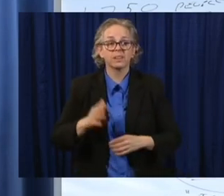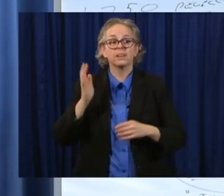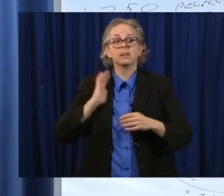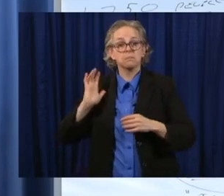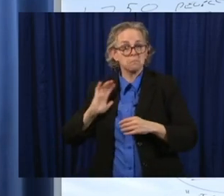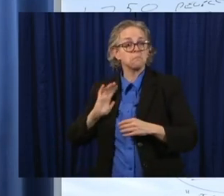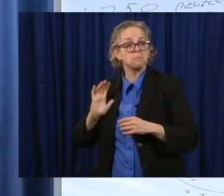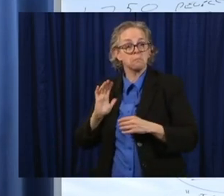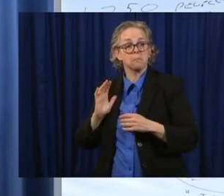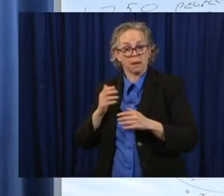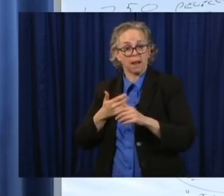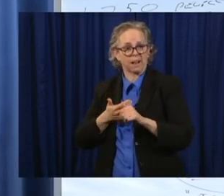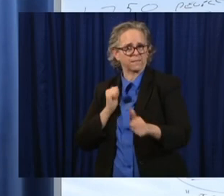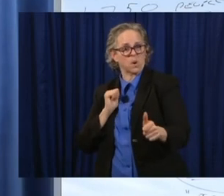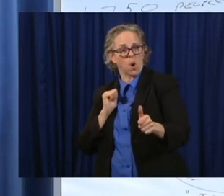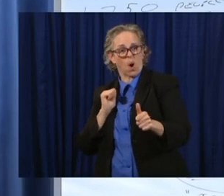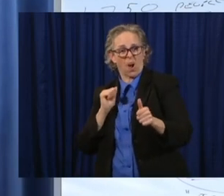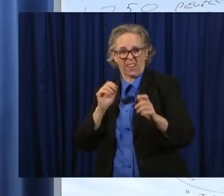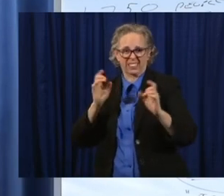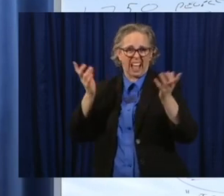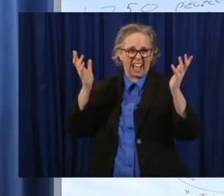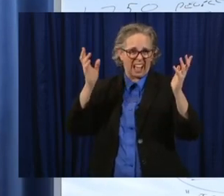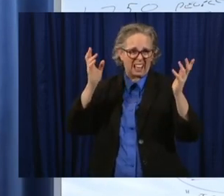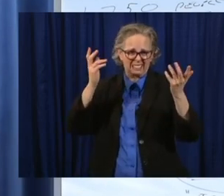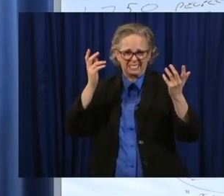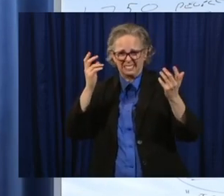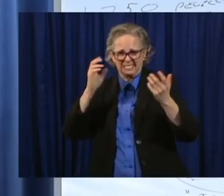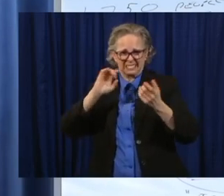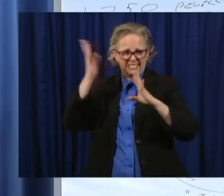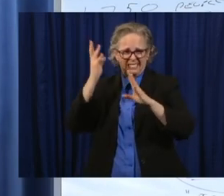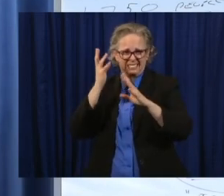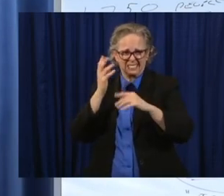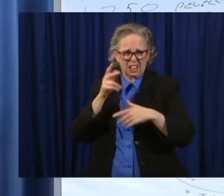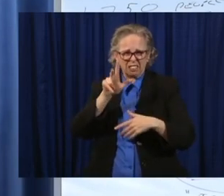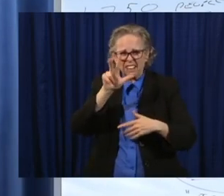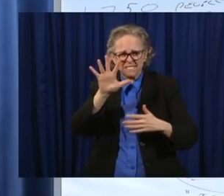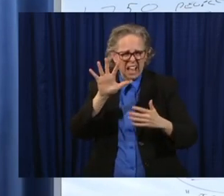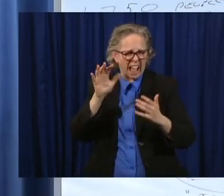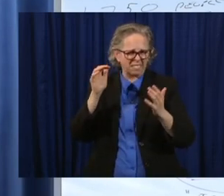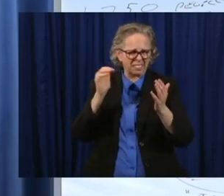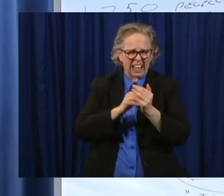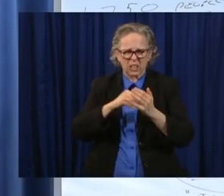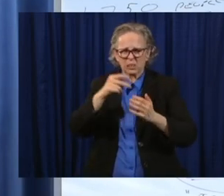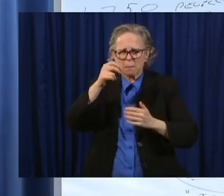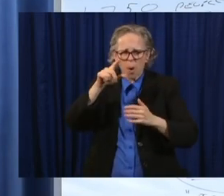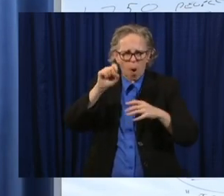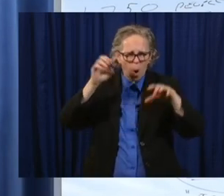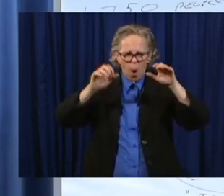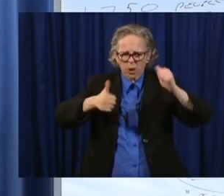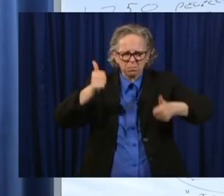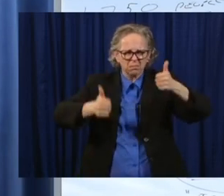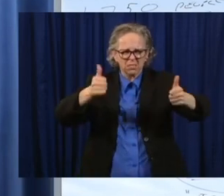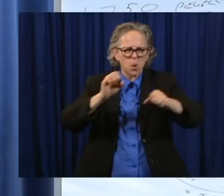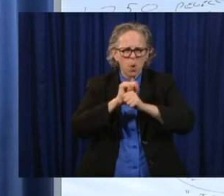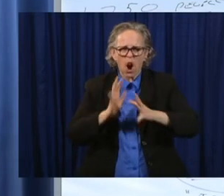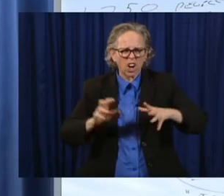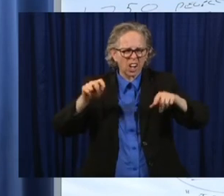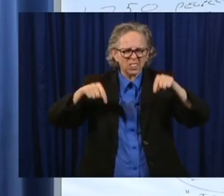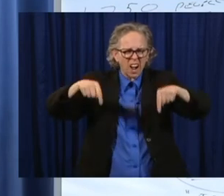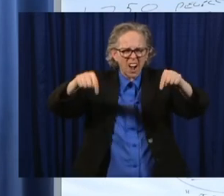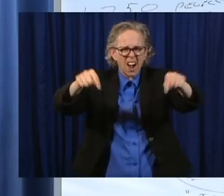what I think would have been a disaster with 35,000 poll workers, some of them older